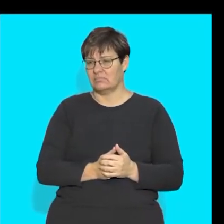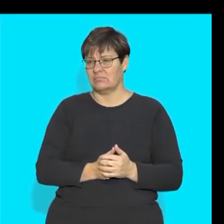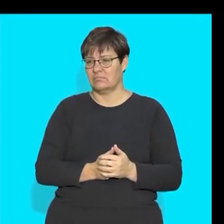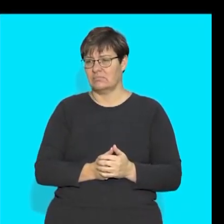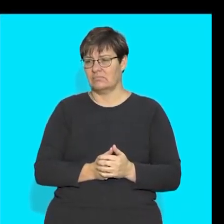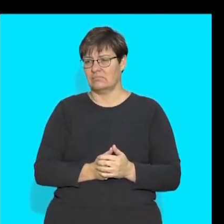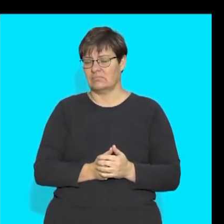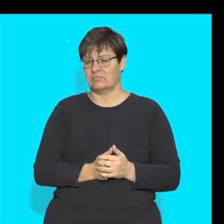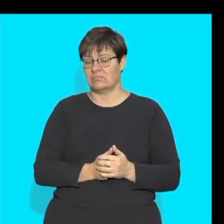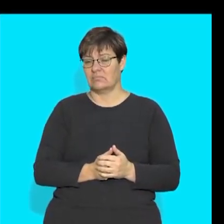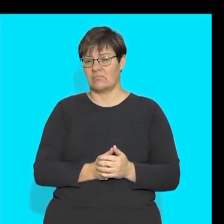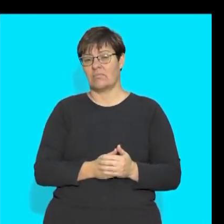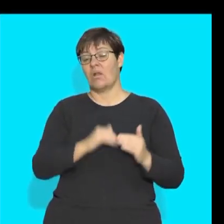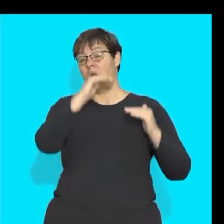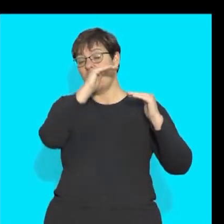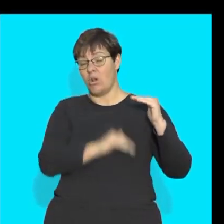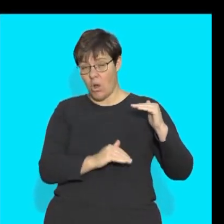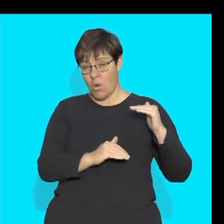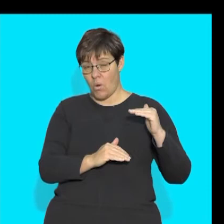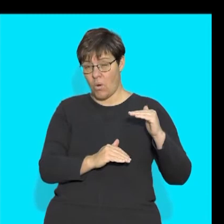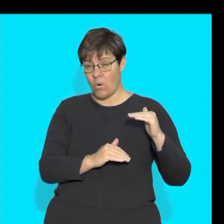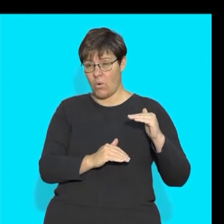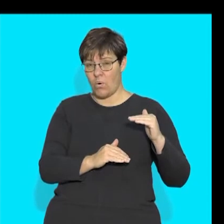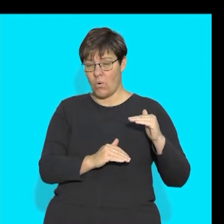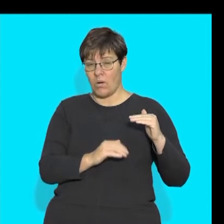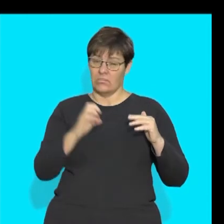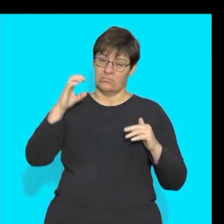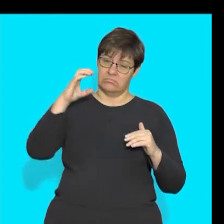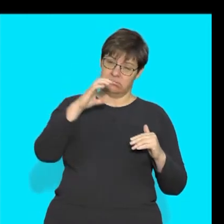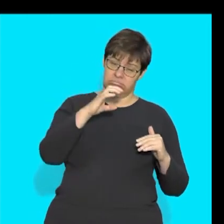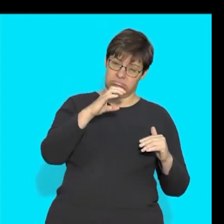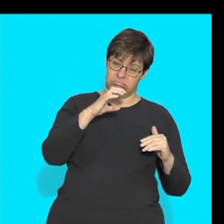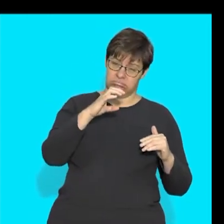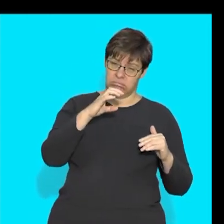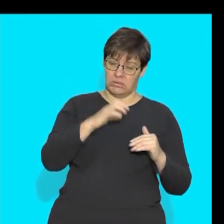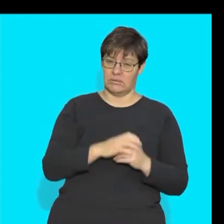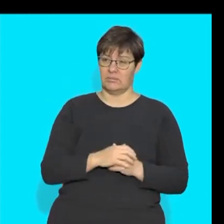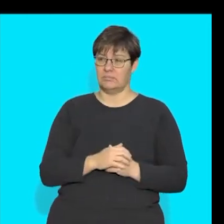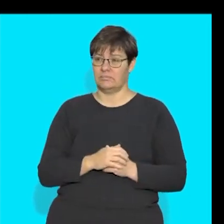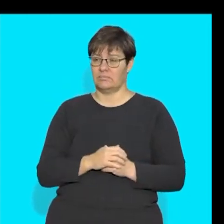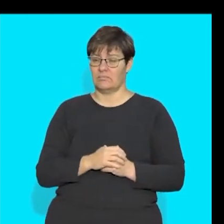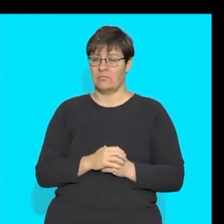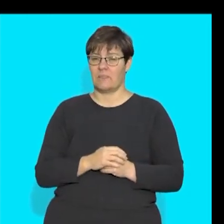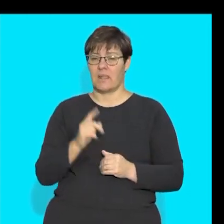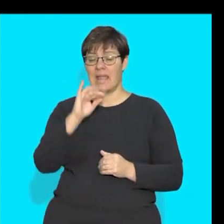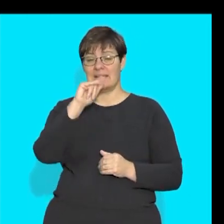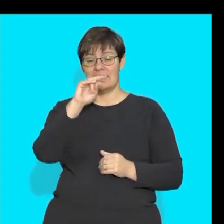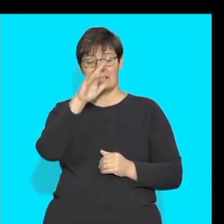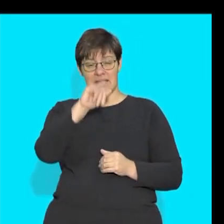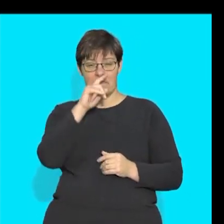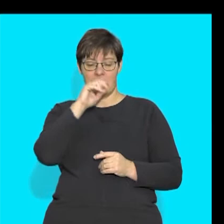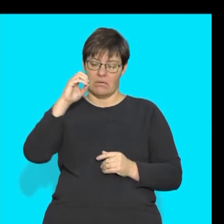We've done that. Low intensity, make a note for yourself that intensity is